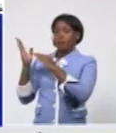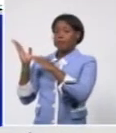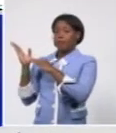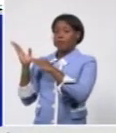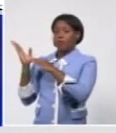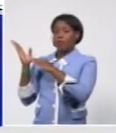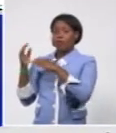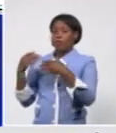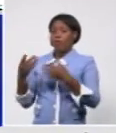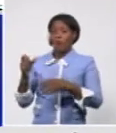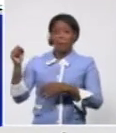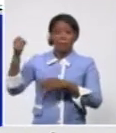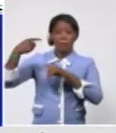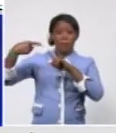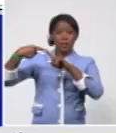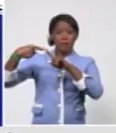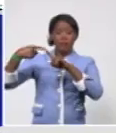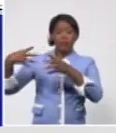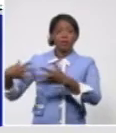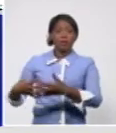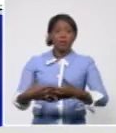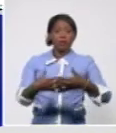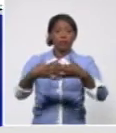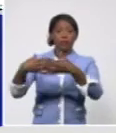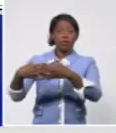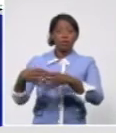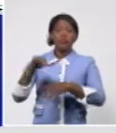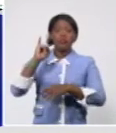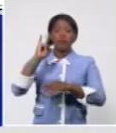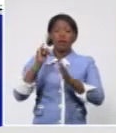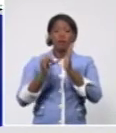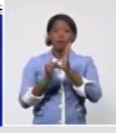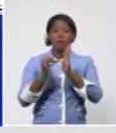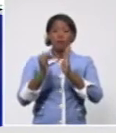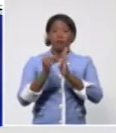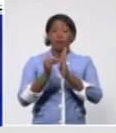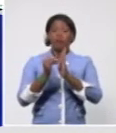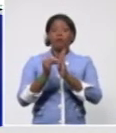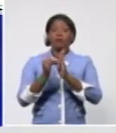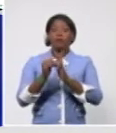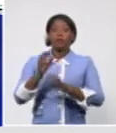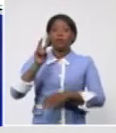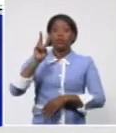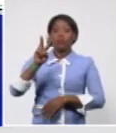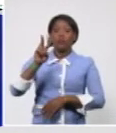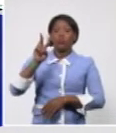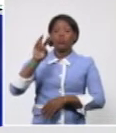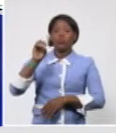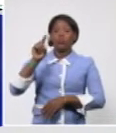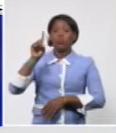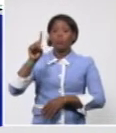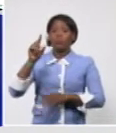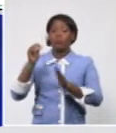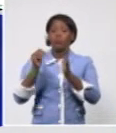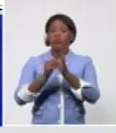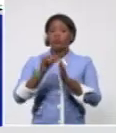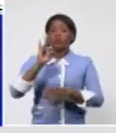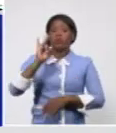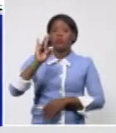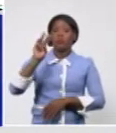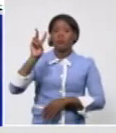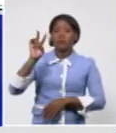worst affected countries, we can see that the United States continues to top the